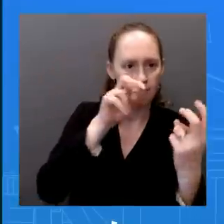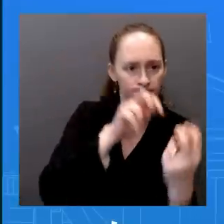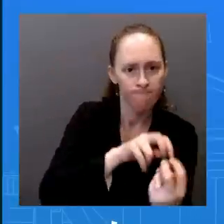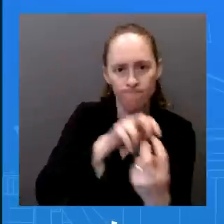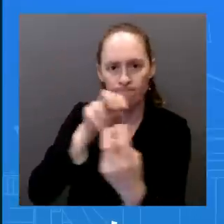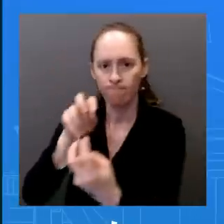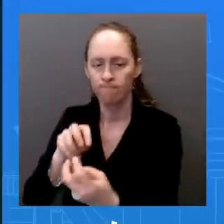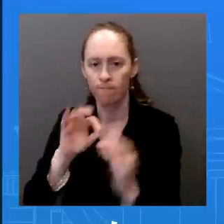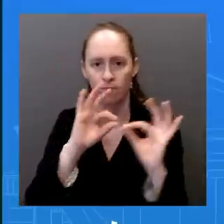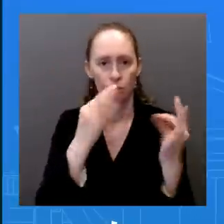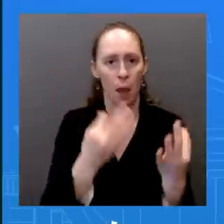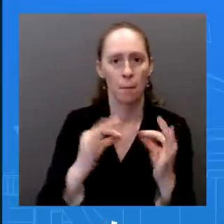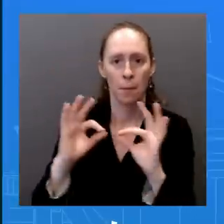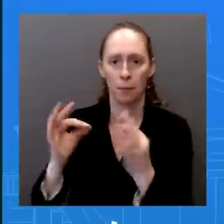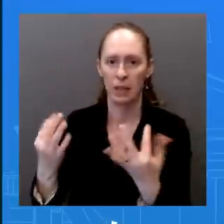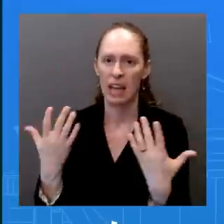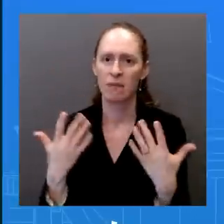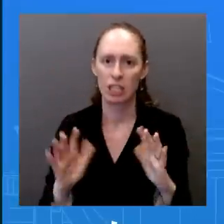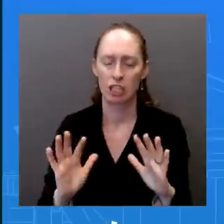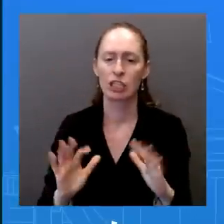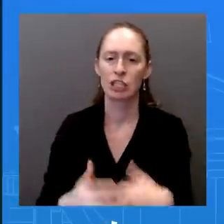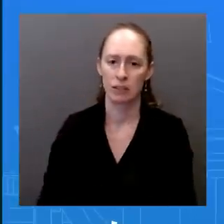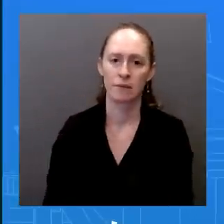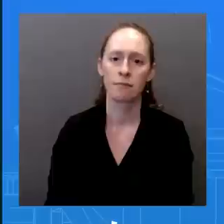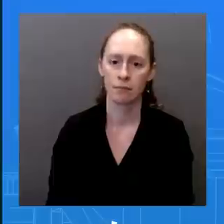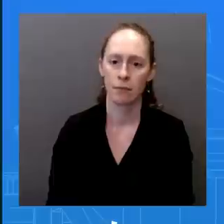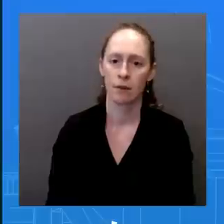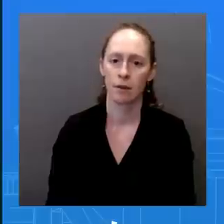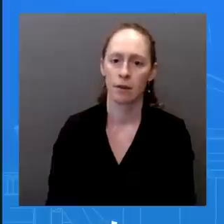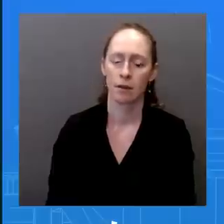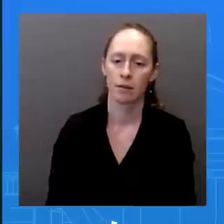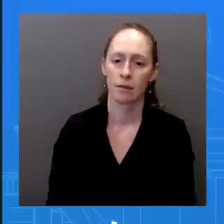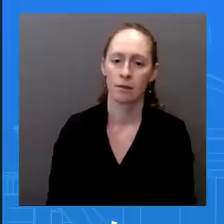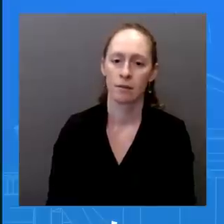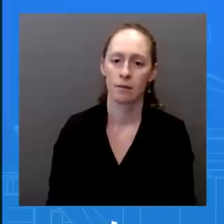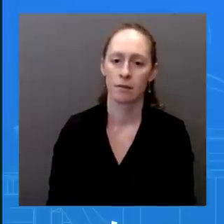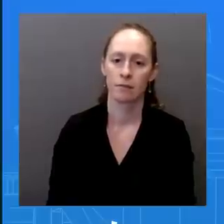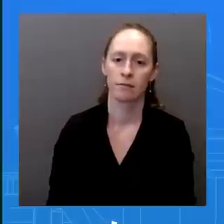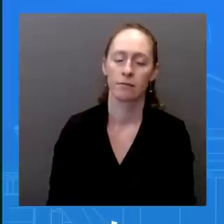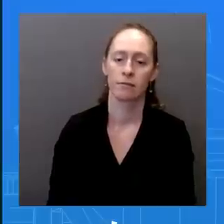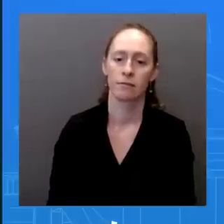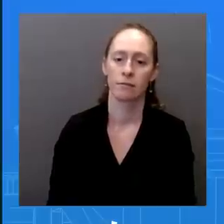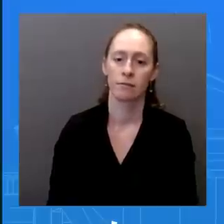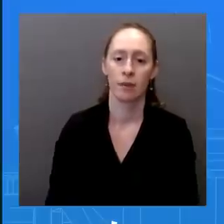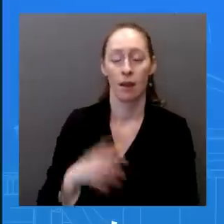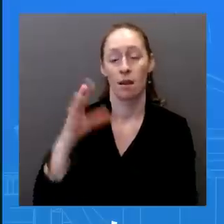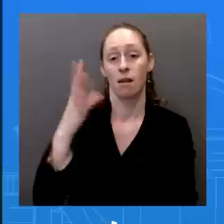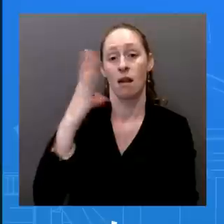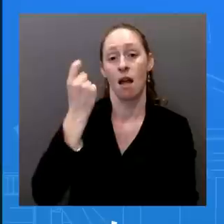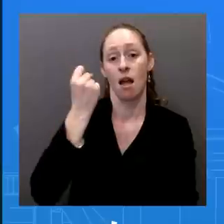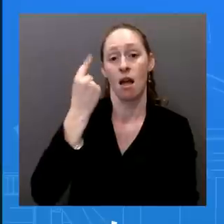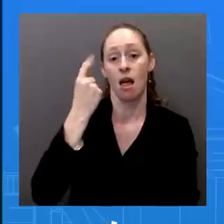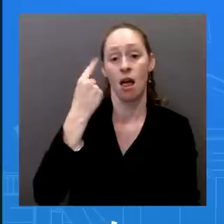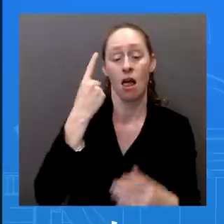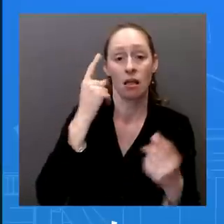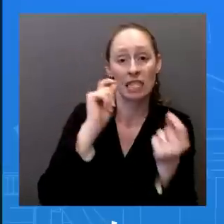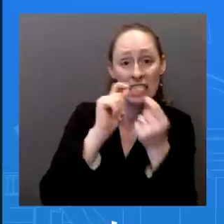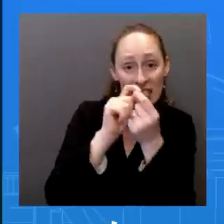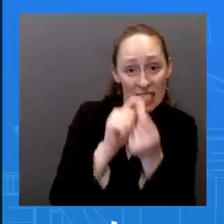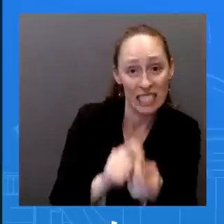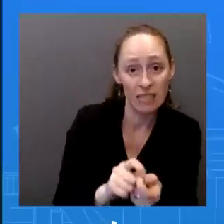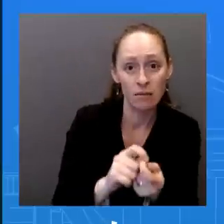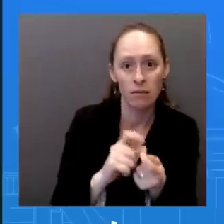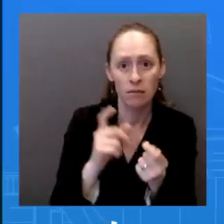practical, detailed discussions of both what the United States is doing to try to secure the release of Paul Whelan and Brittany Griner,